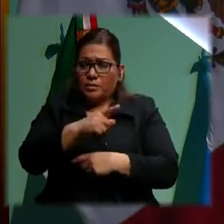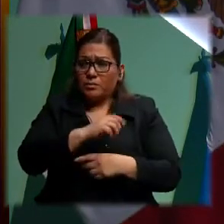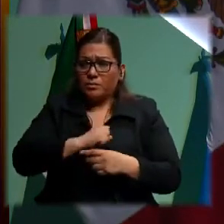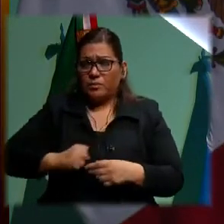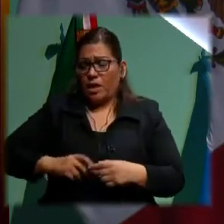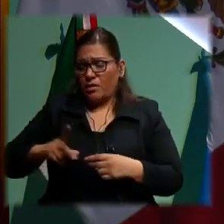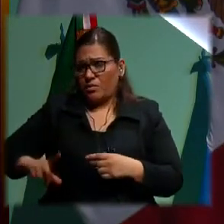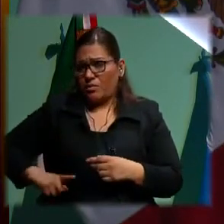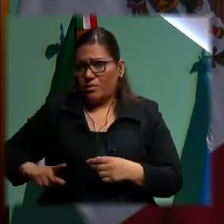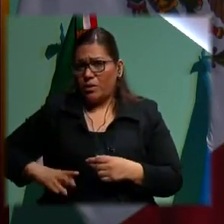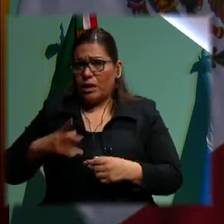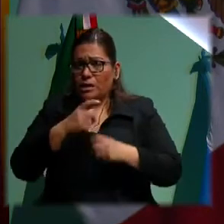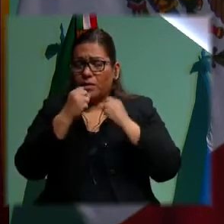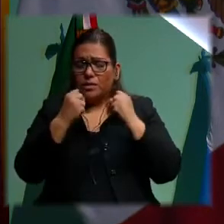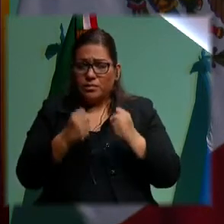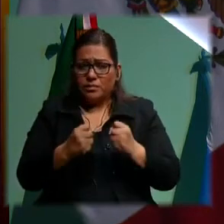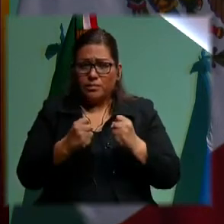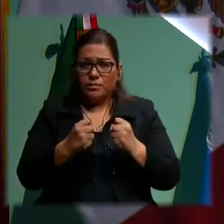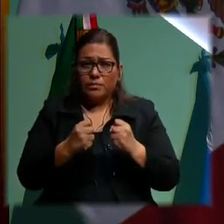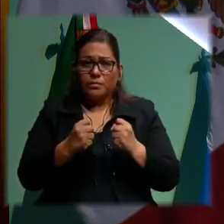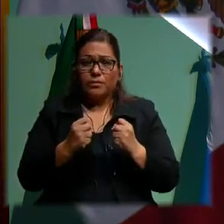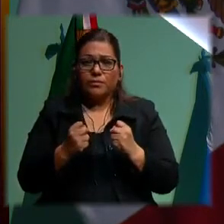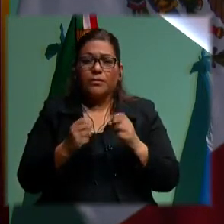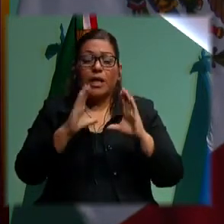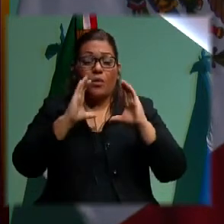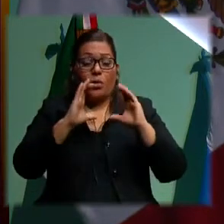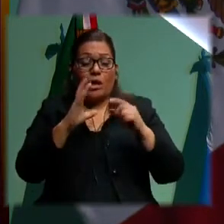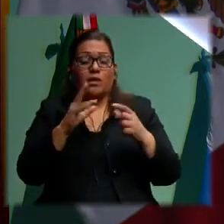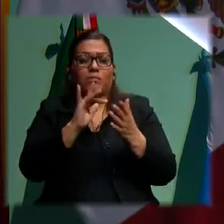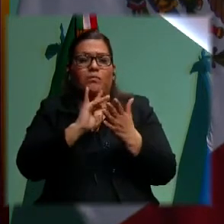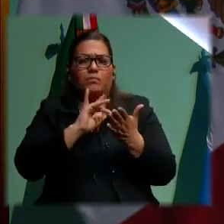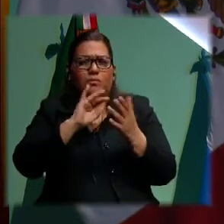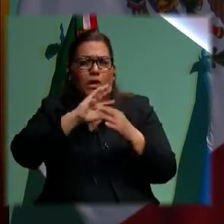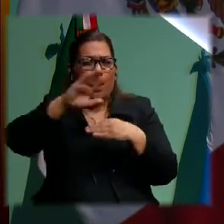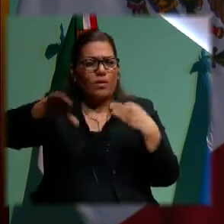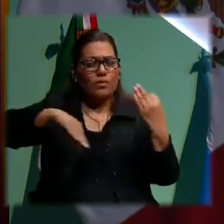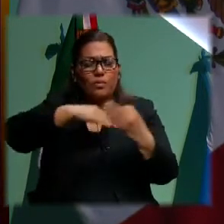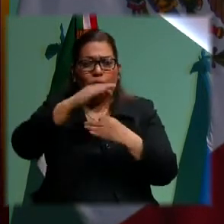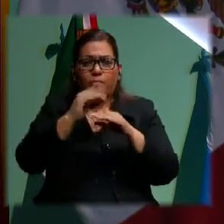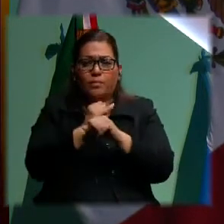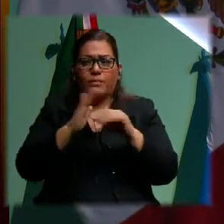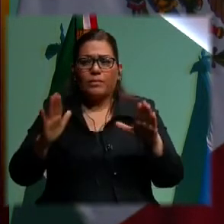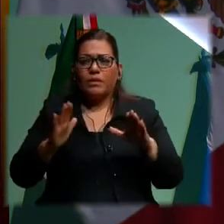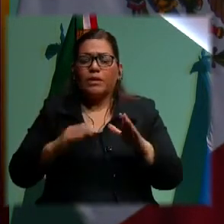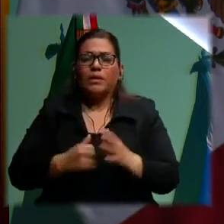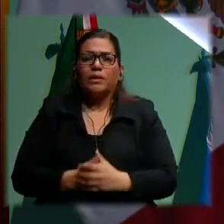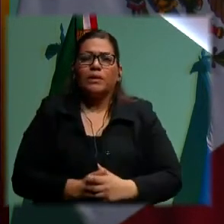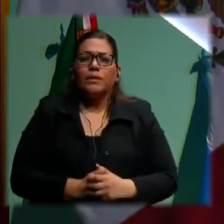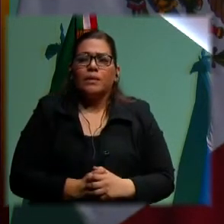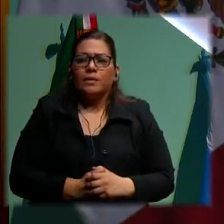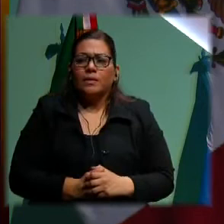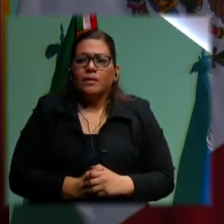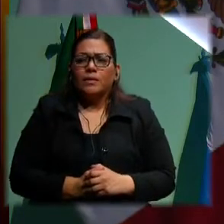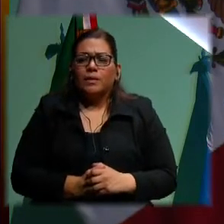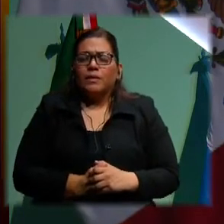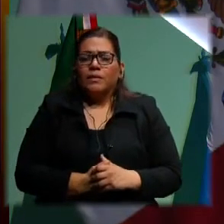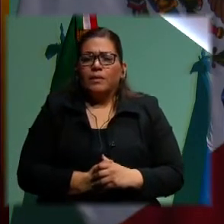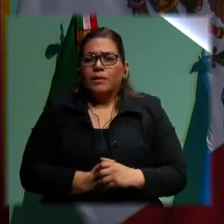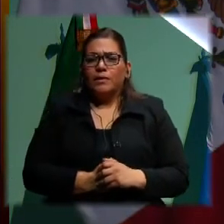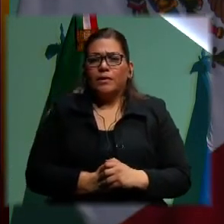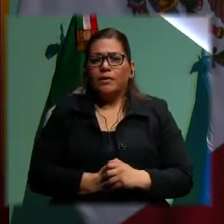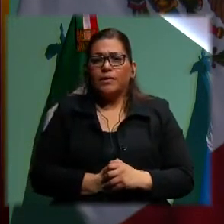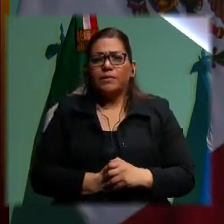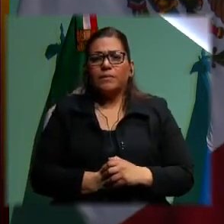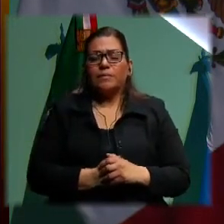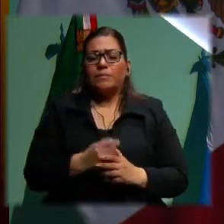safety issue. Am I safe online? Can I do what I need to do? Can I